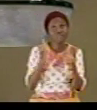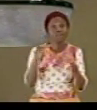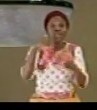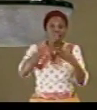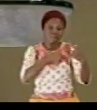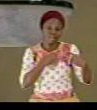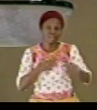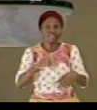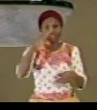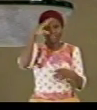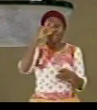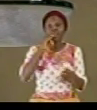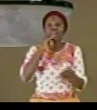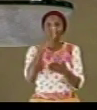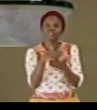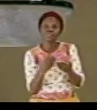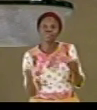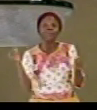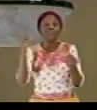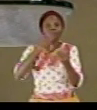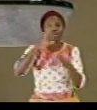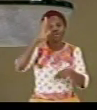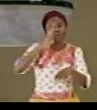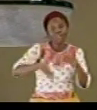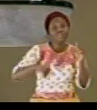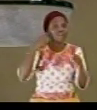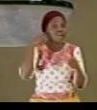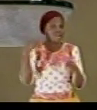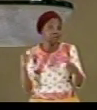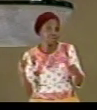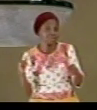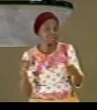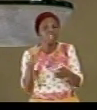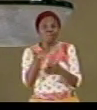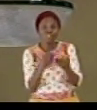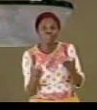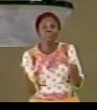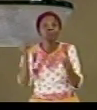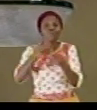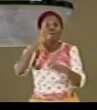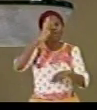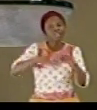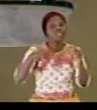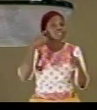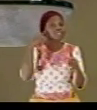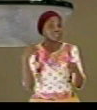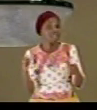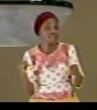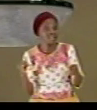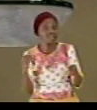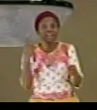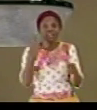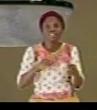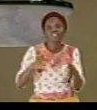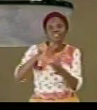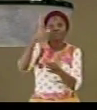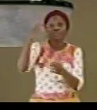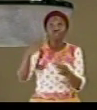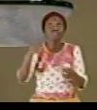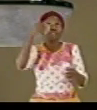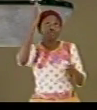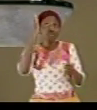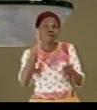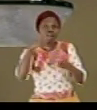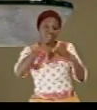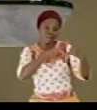than gold. It is something more than gold and something more than silver. The Spirit of God in the